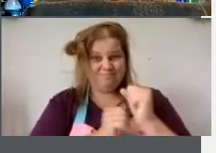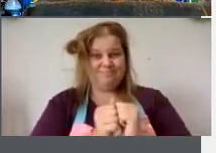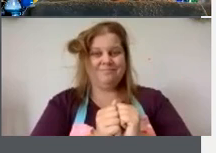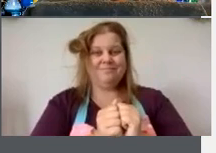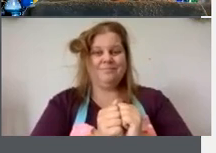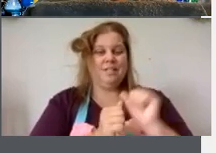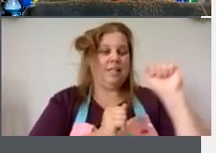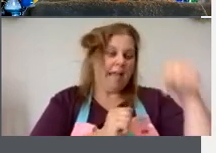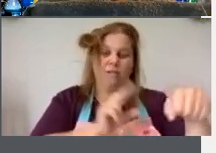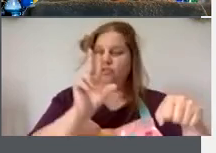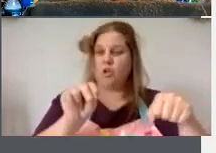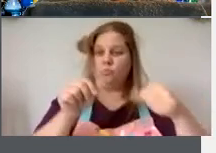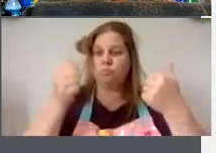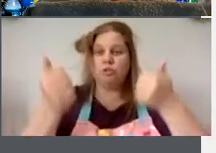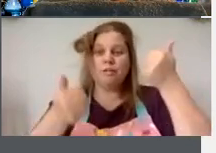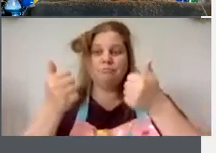Yes or no?